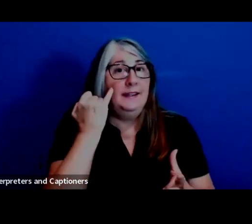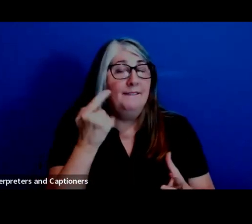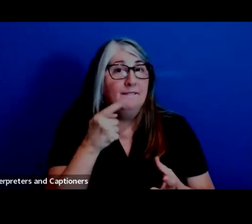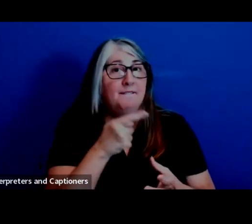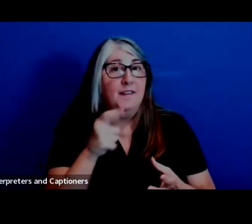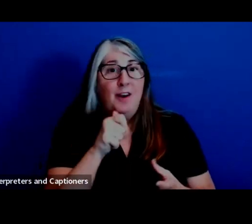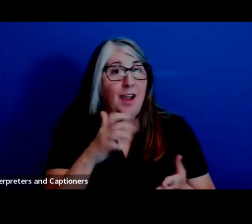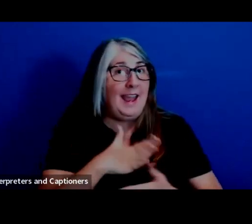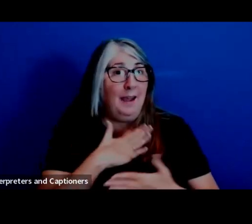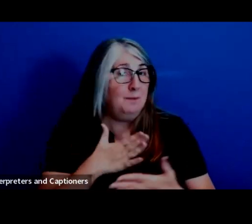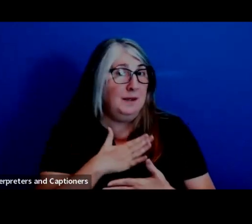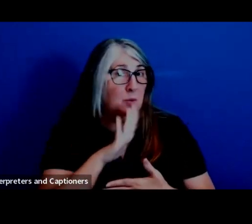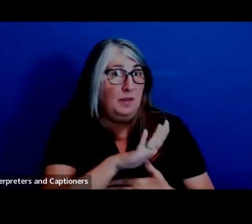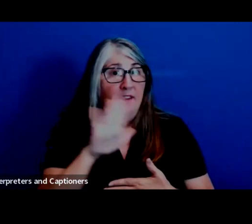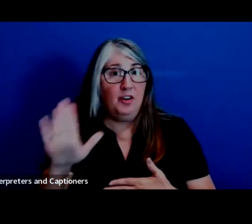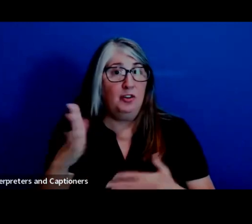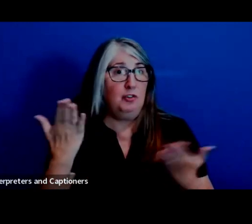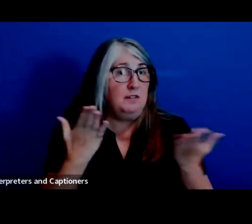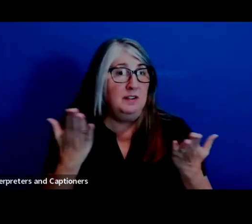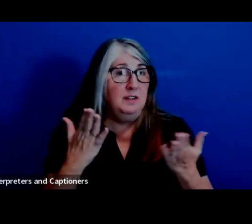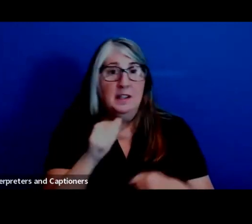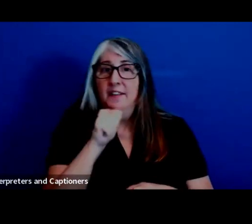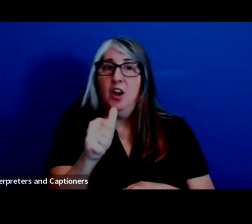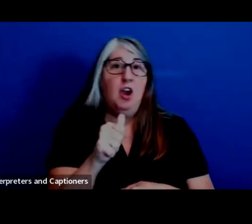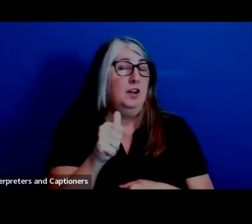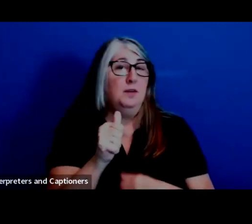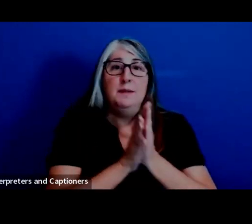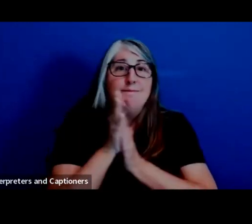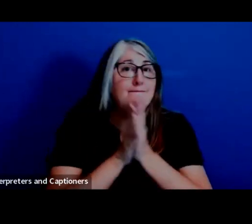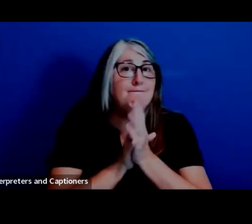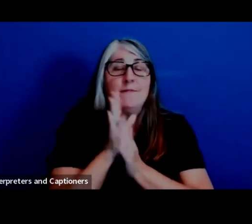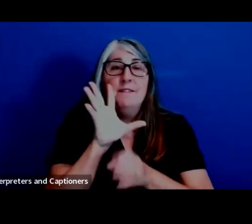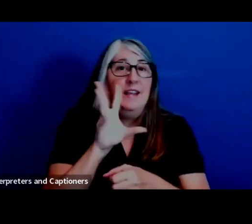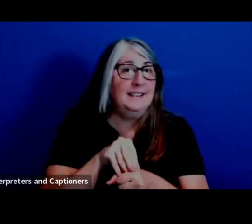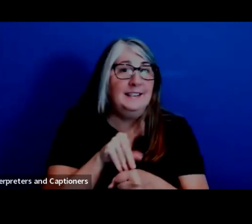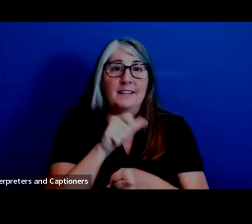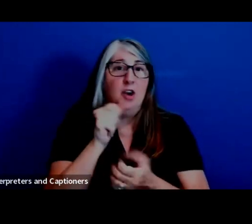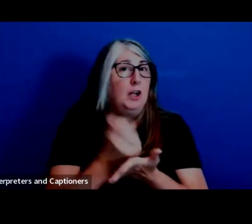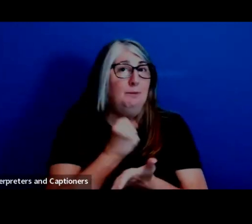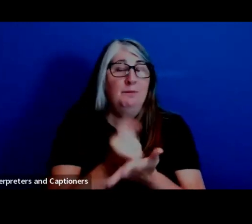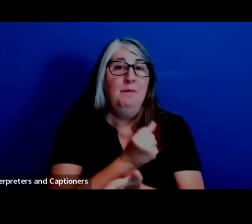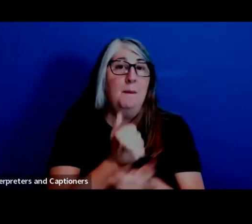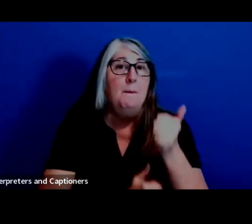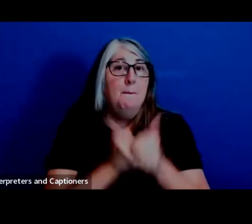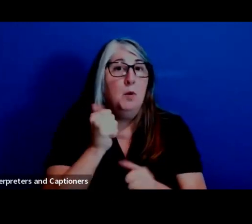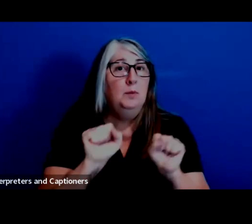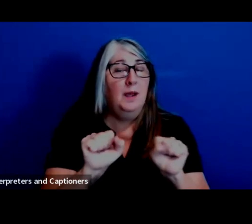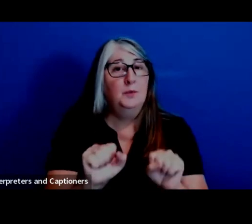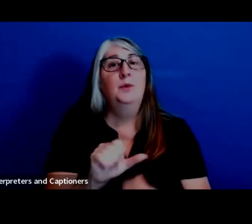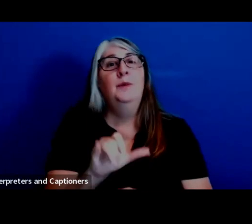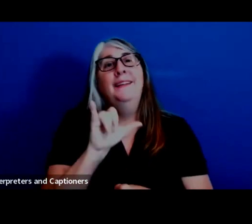if they're not happy with their services, they're not going to be invested and they're not going to get the most out of them. And that's really what